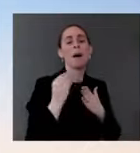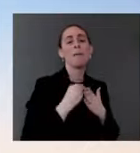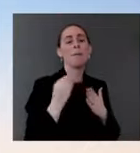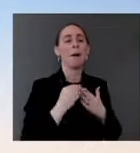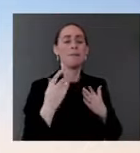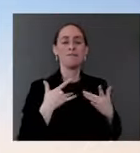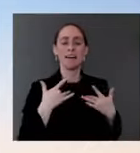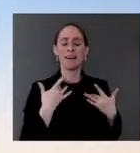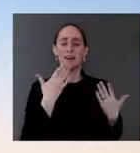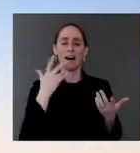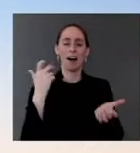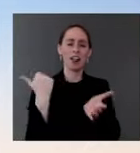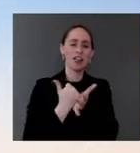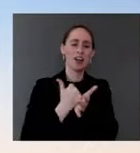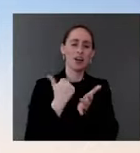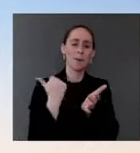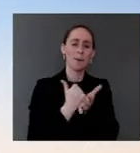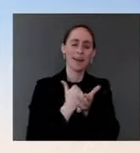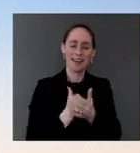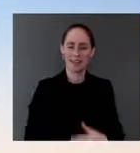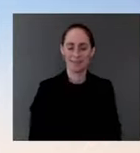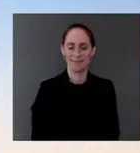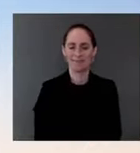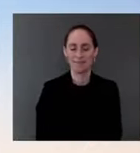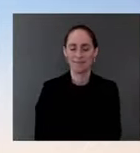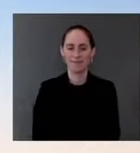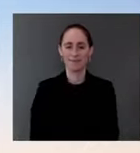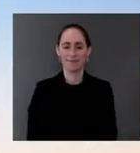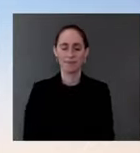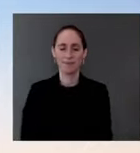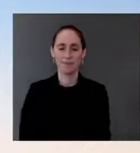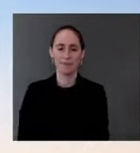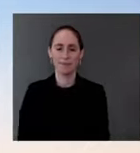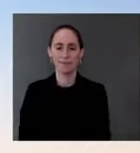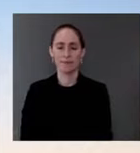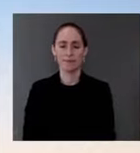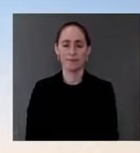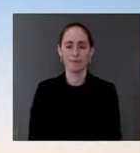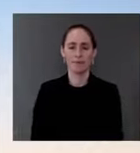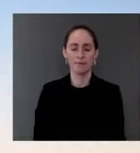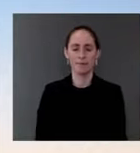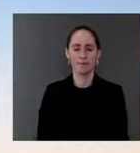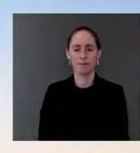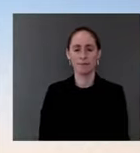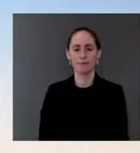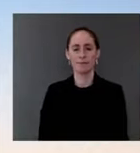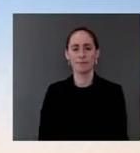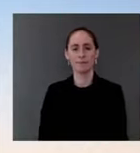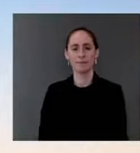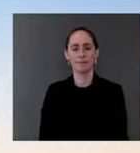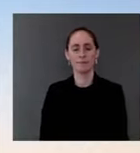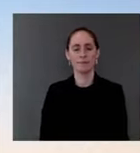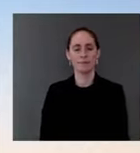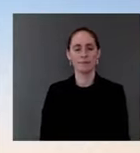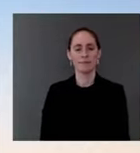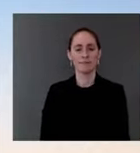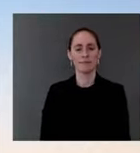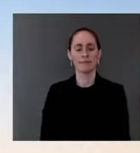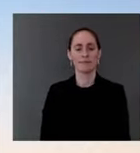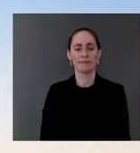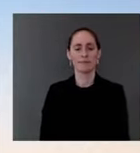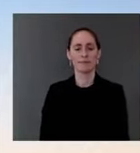think I would assume you mean below what the typical trend would be. We haven't seen that to date, but I don't have any